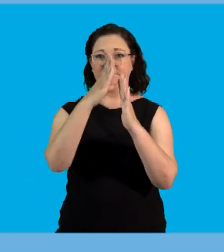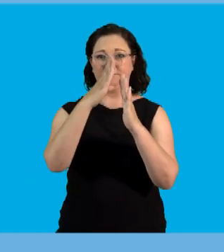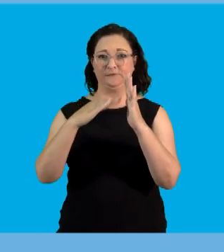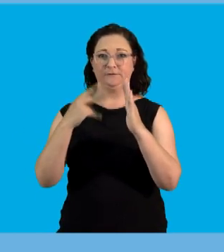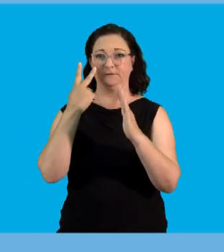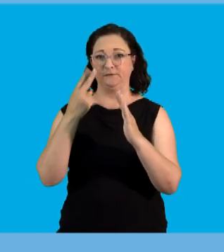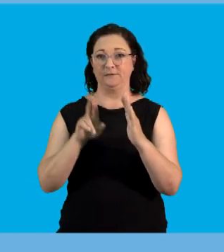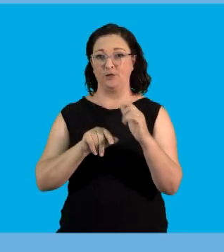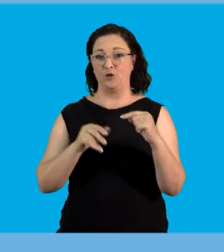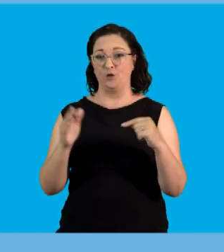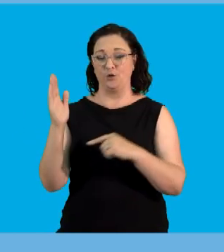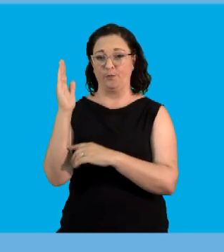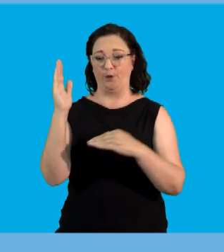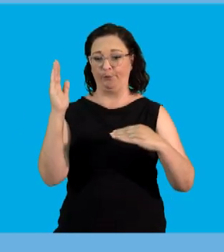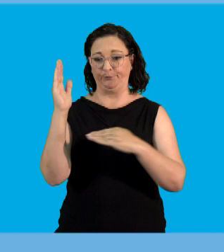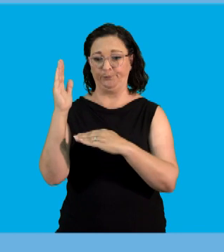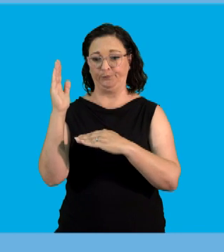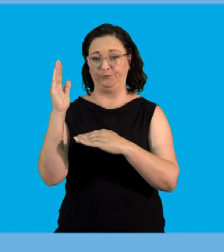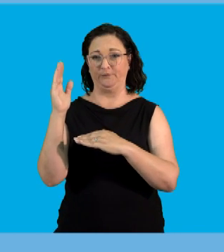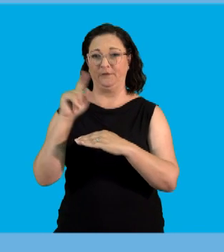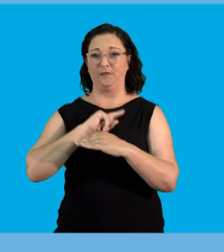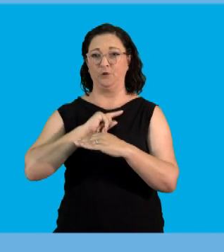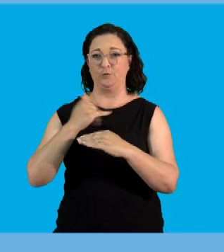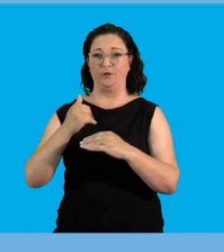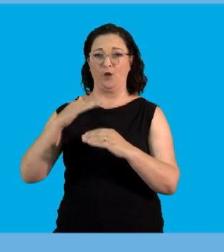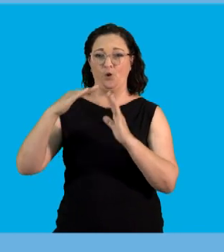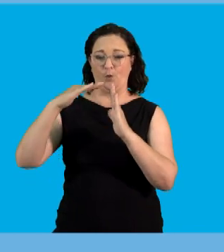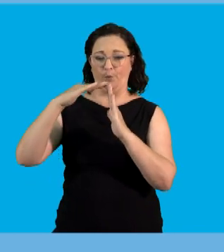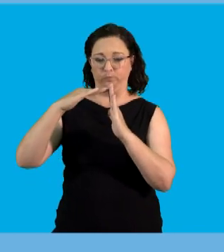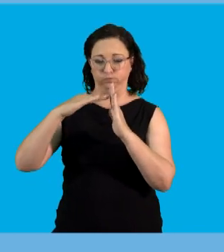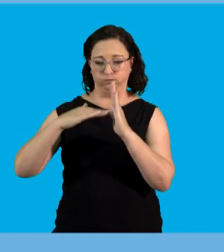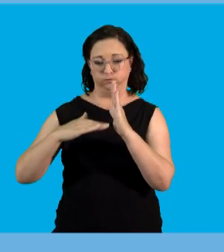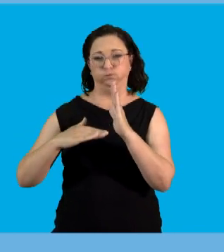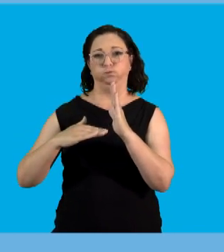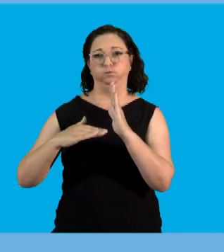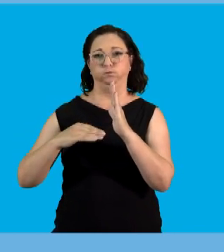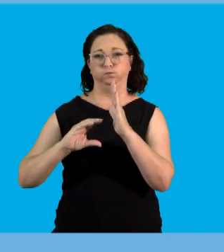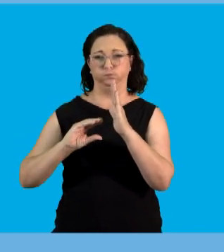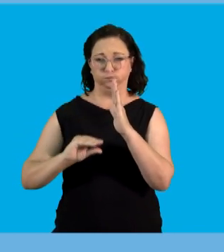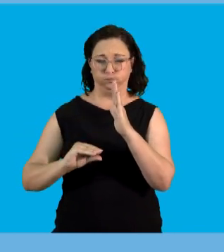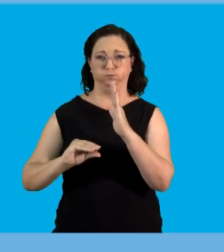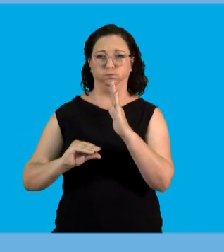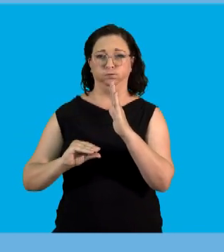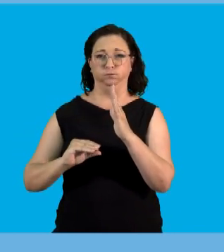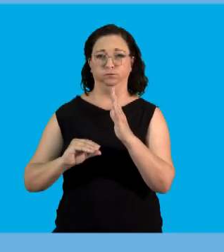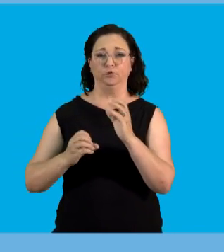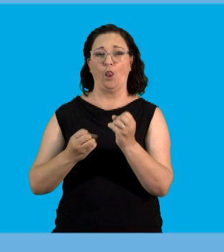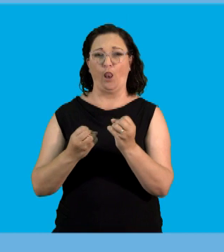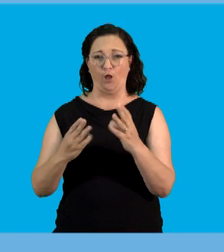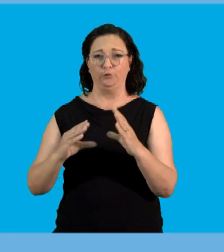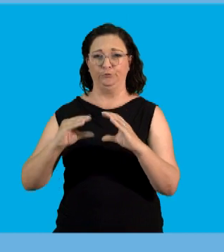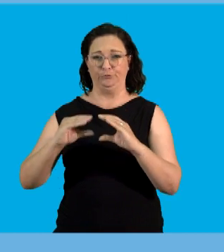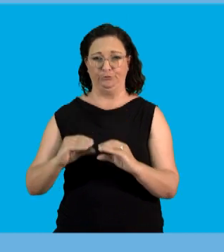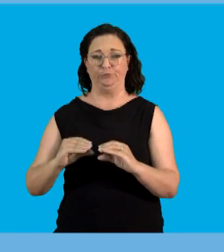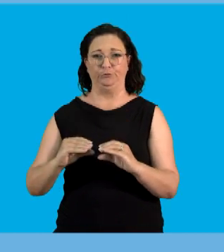the pressure is increasing going to the right, the volume is going down from 6 going all the way to 1 and therefore